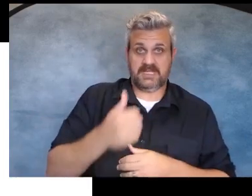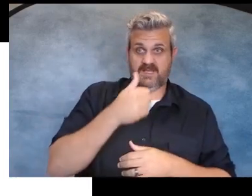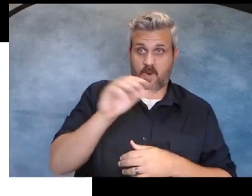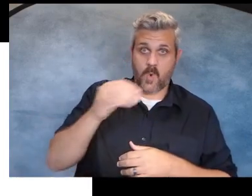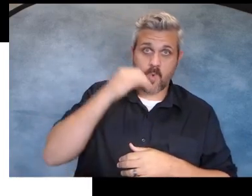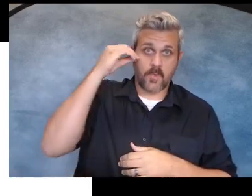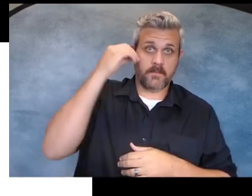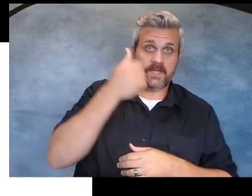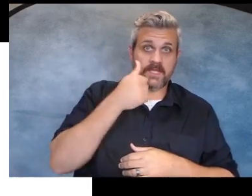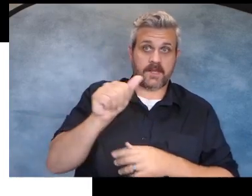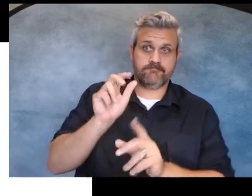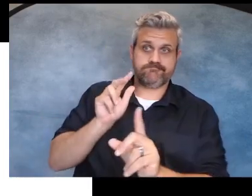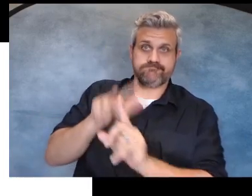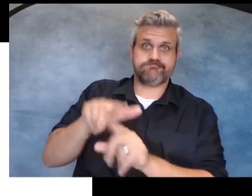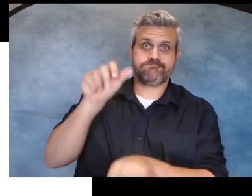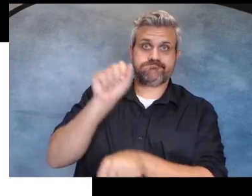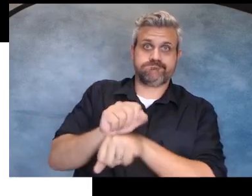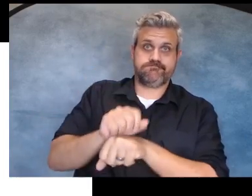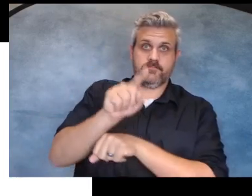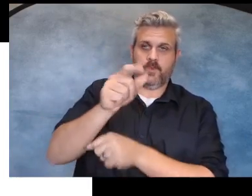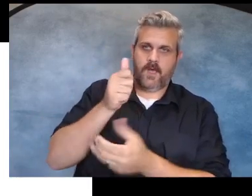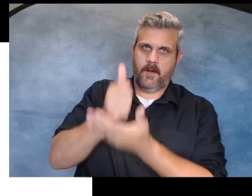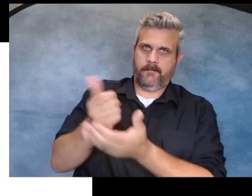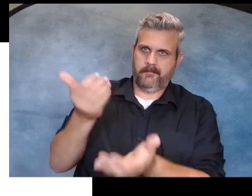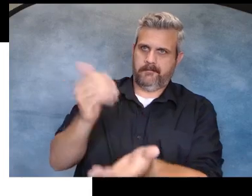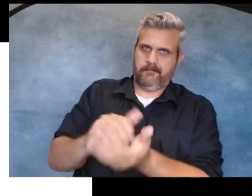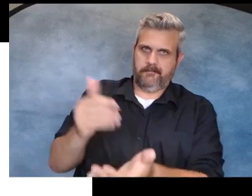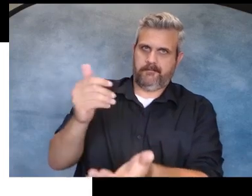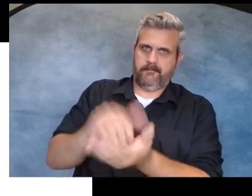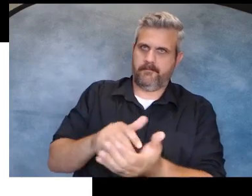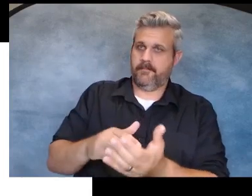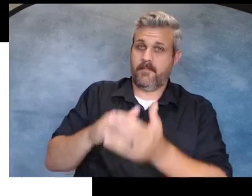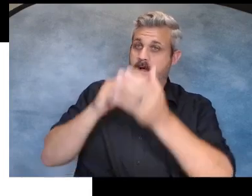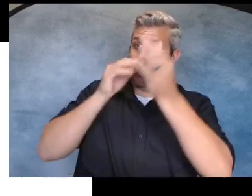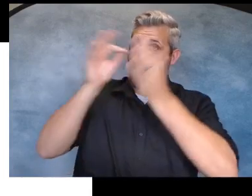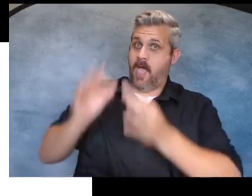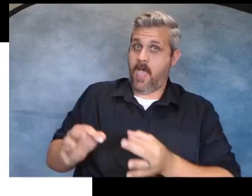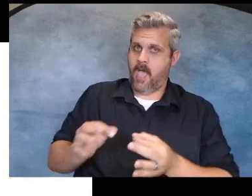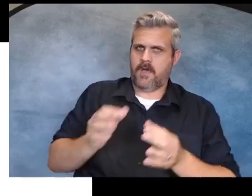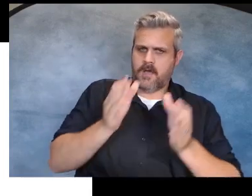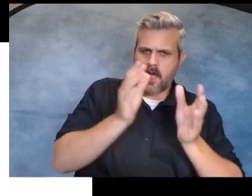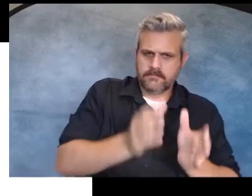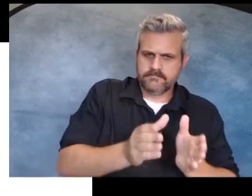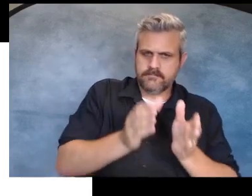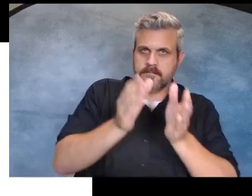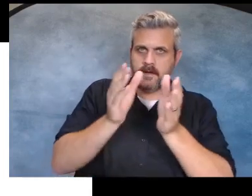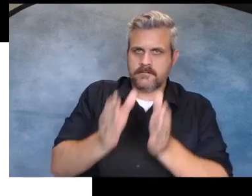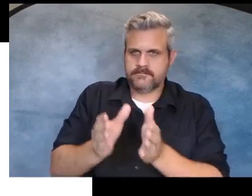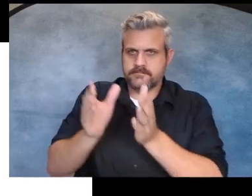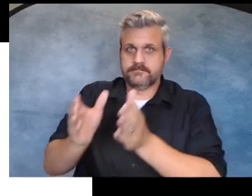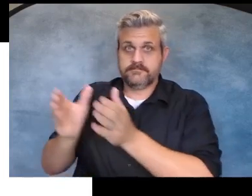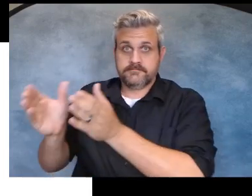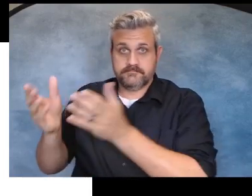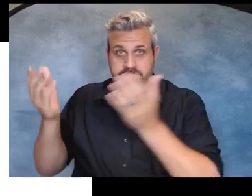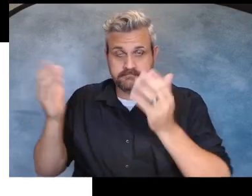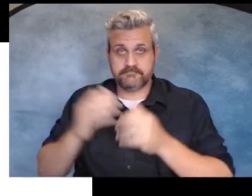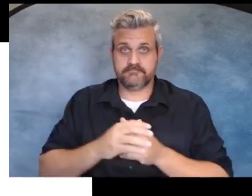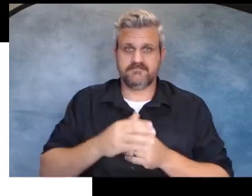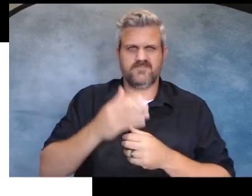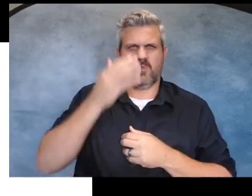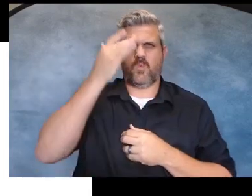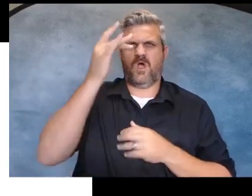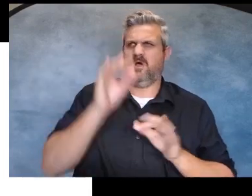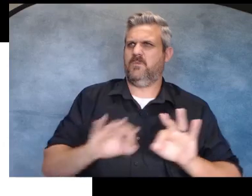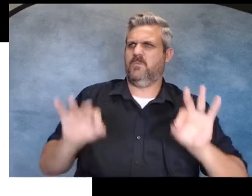any tasks at home that you have repeatedly helped them with by breaking it down into smaller steps? So, why